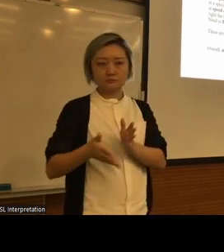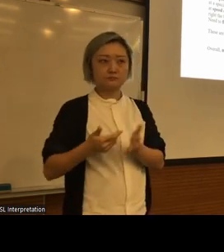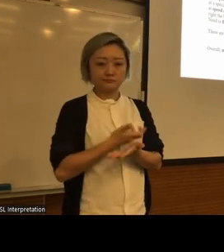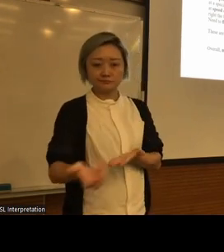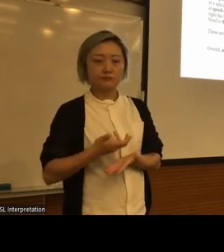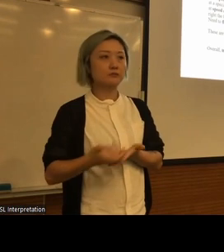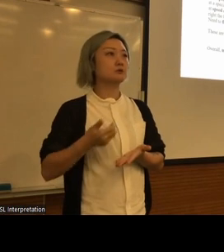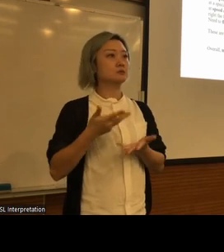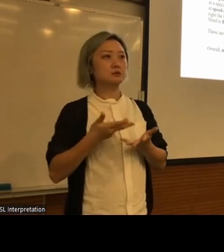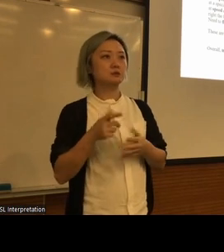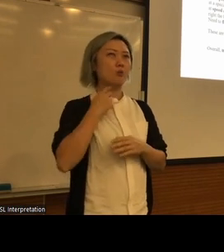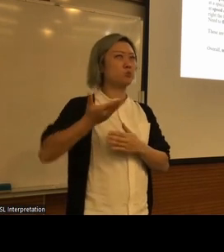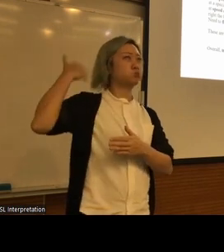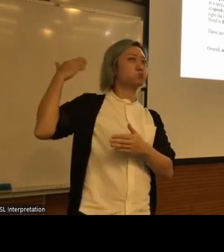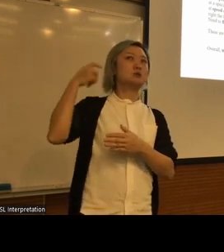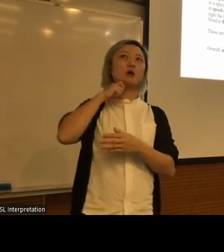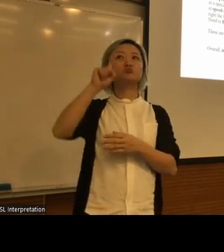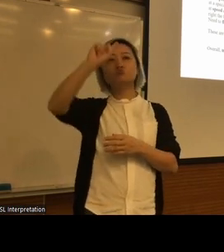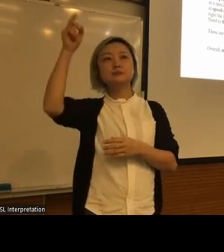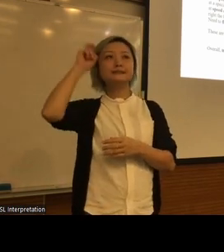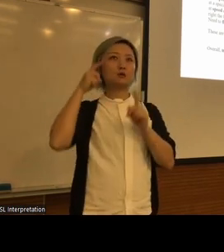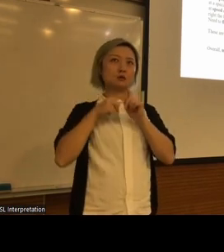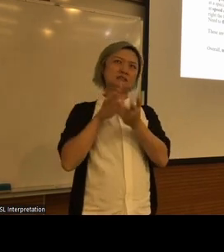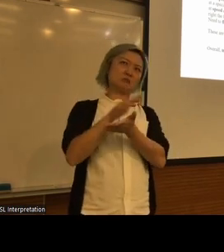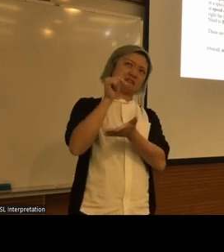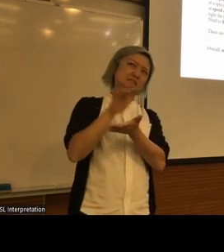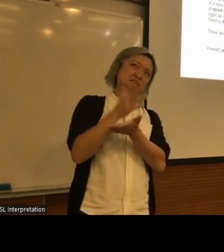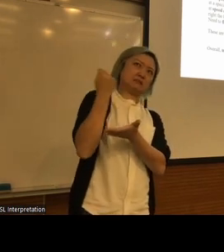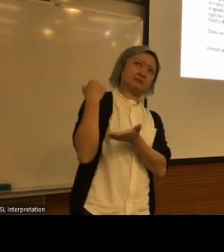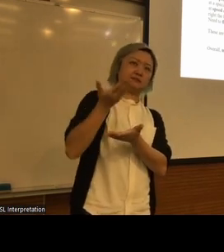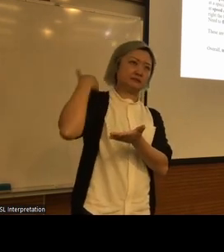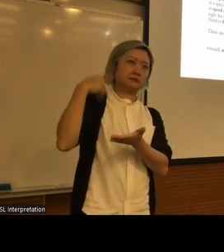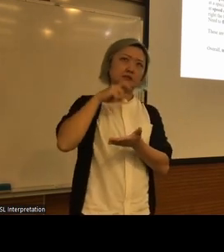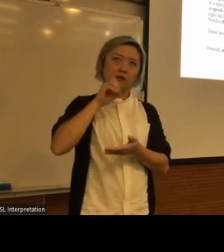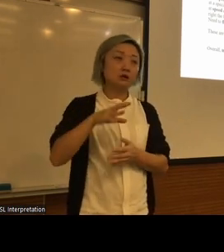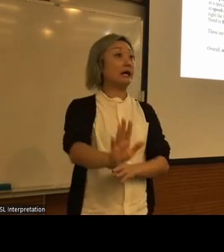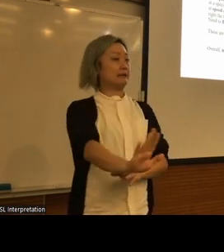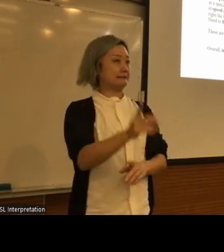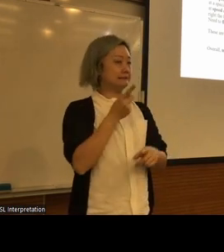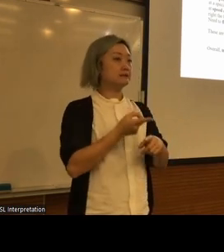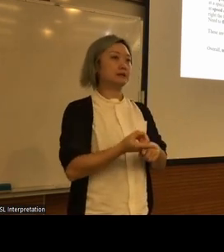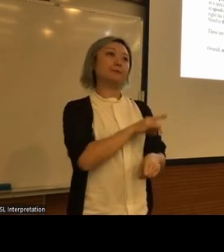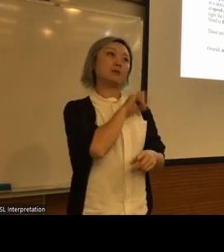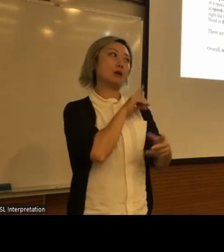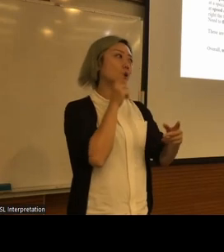colleagues a few years ago, or maybe 10 or 20 years ago. But actually, it's not true